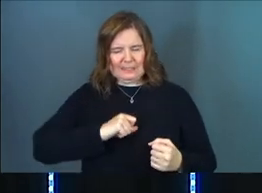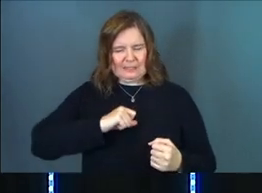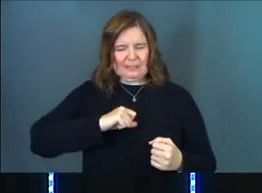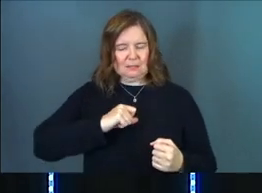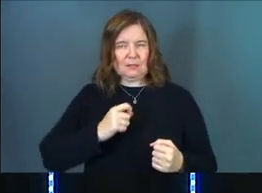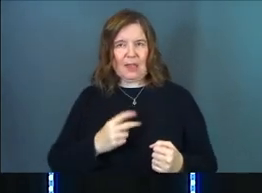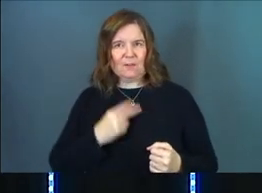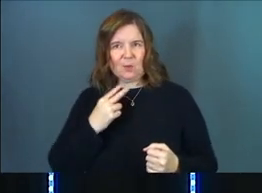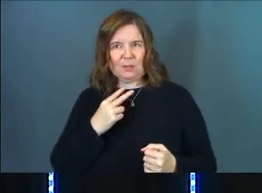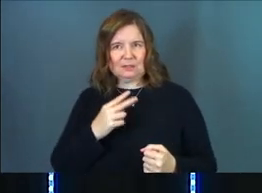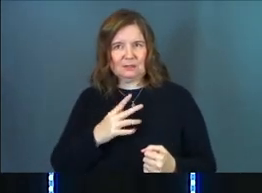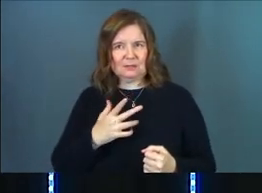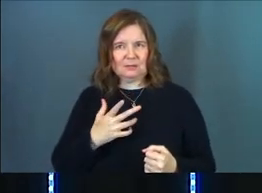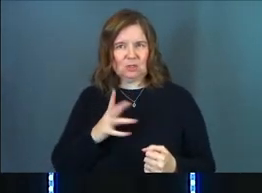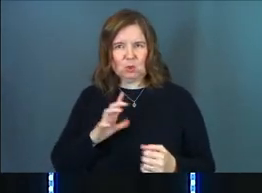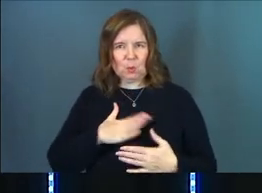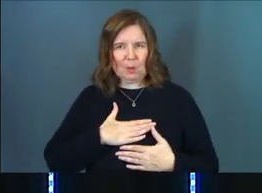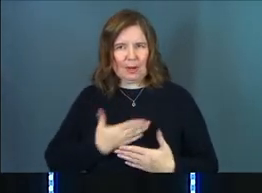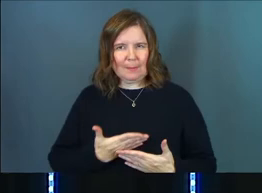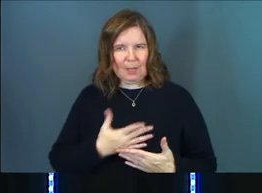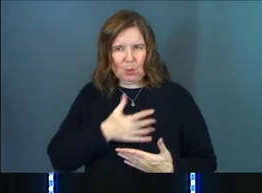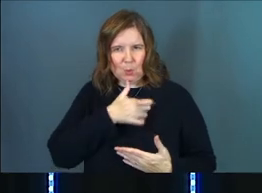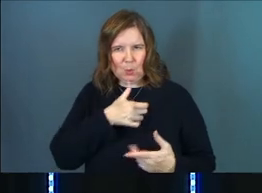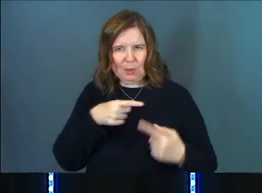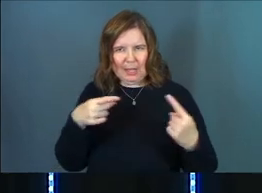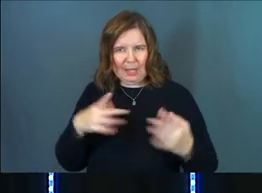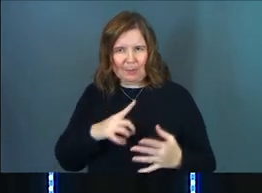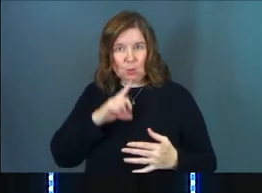against that voice. You don't want to hear it.